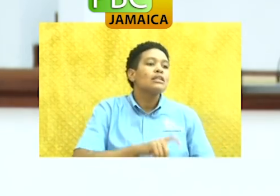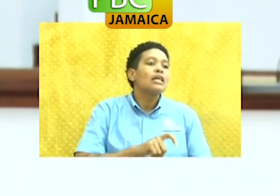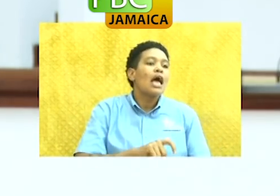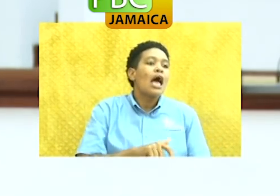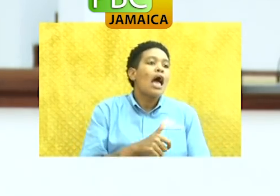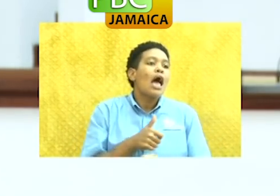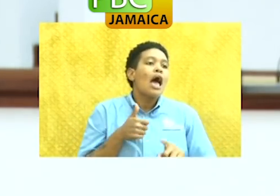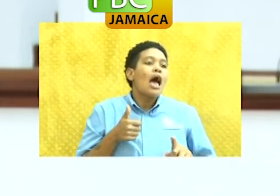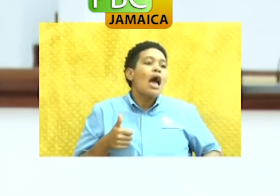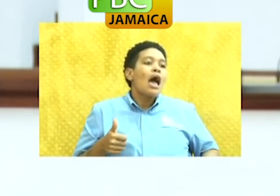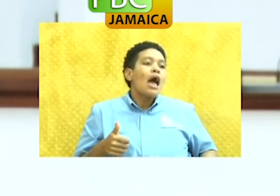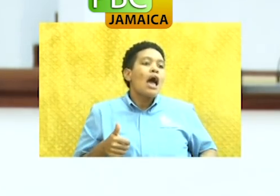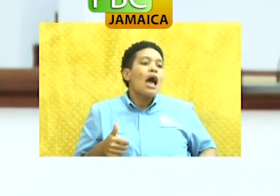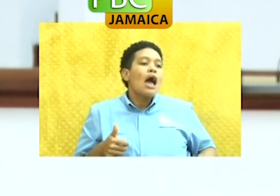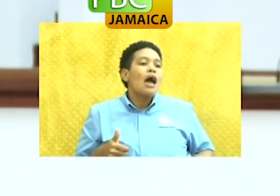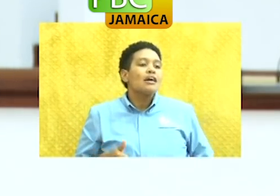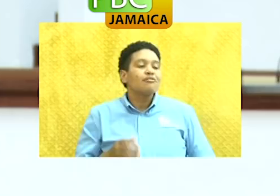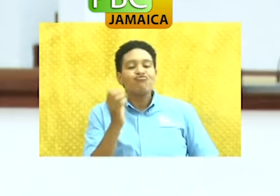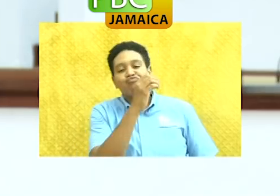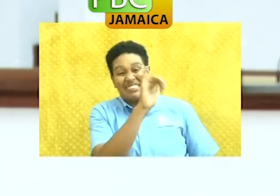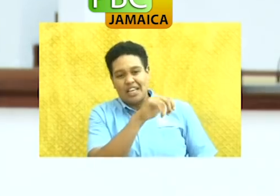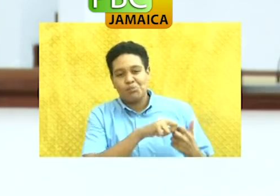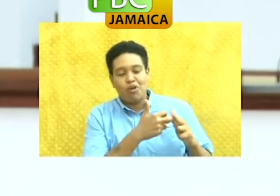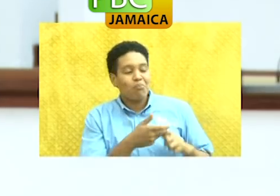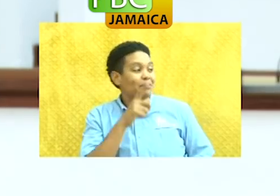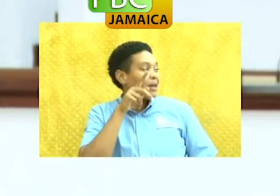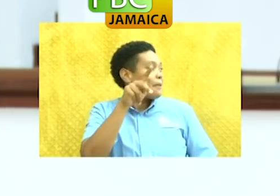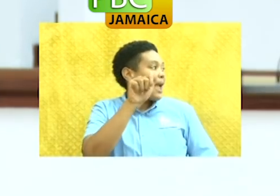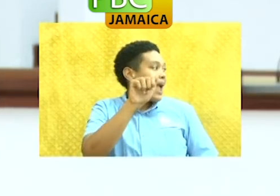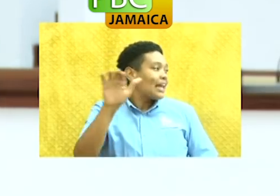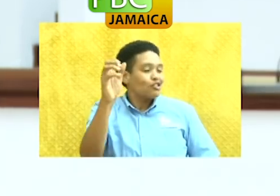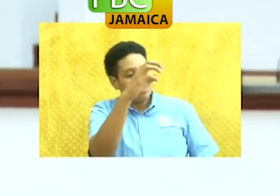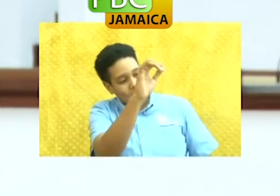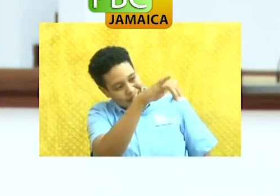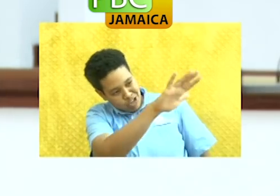and sometime to the PAC.